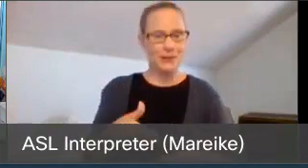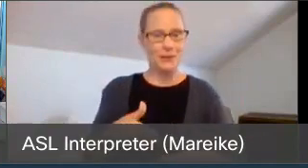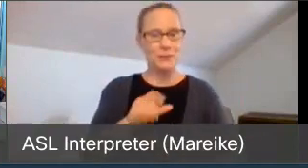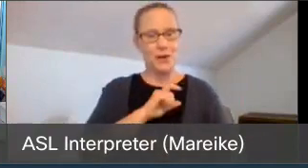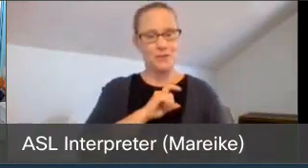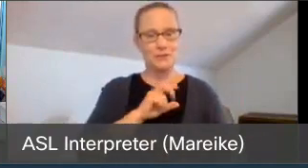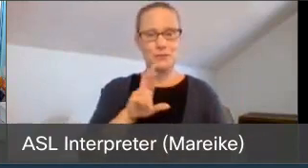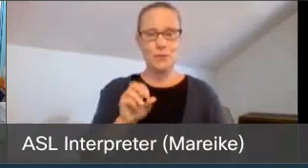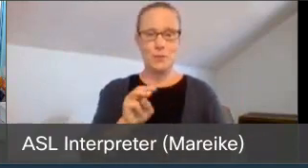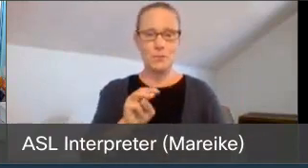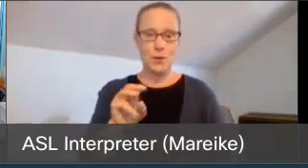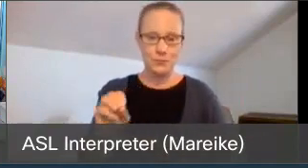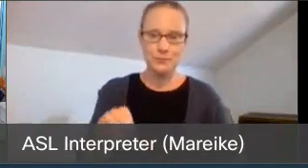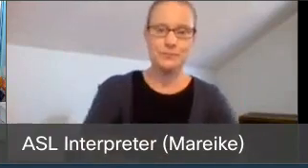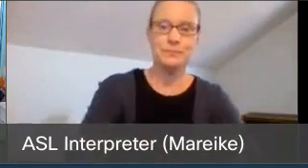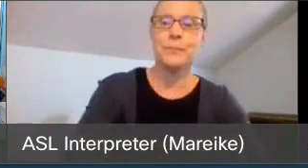Romo.